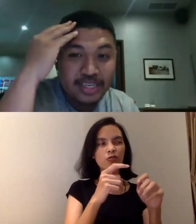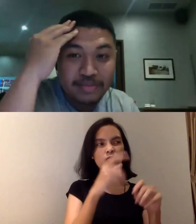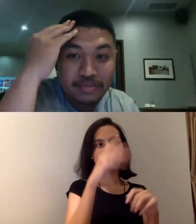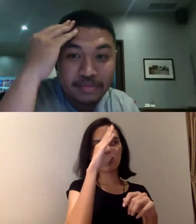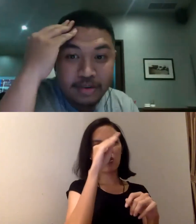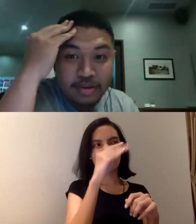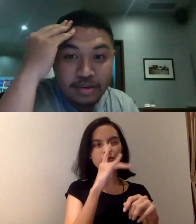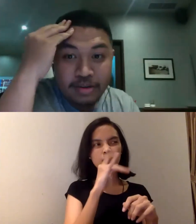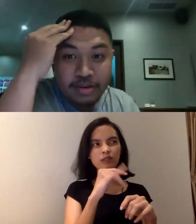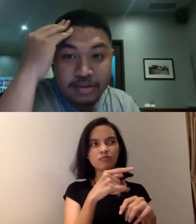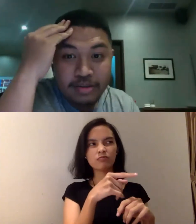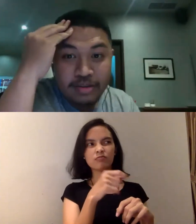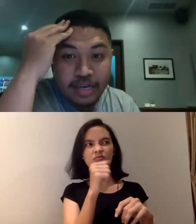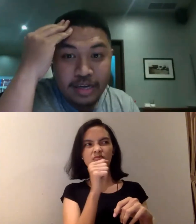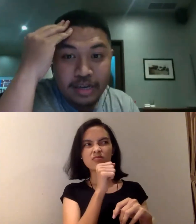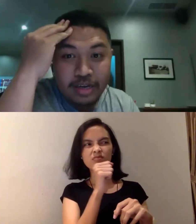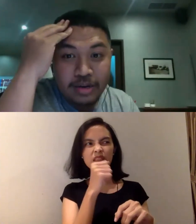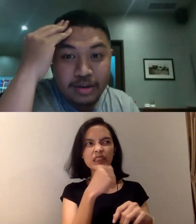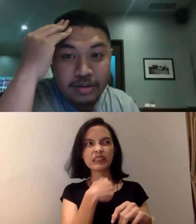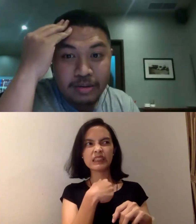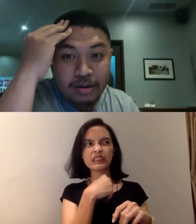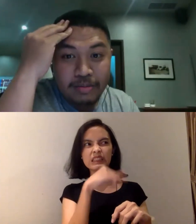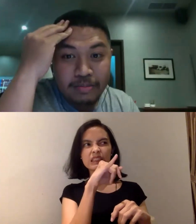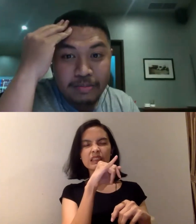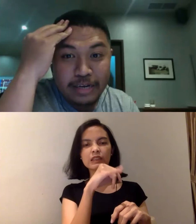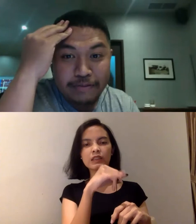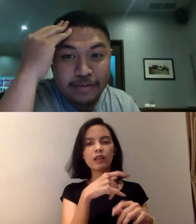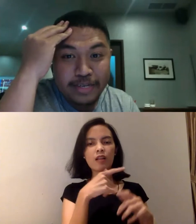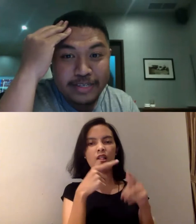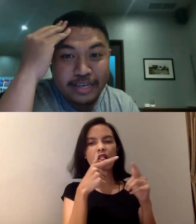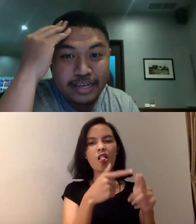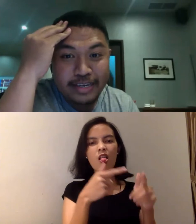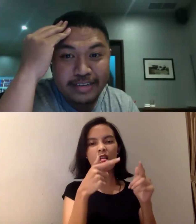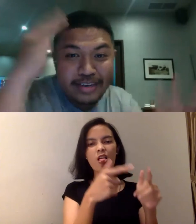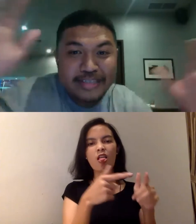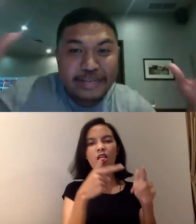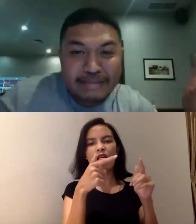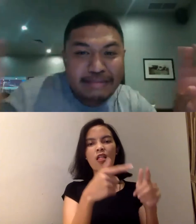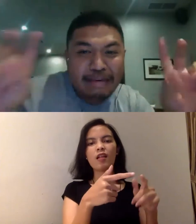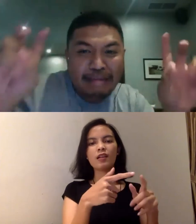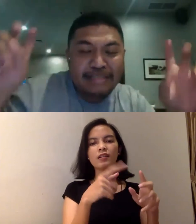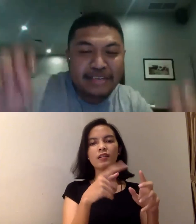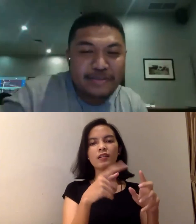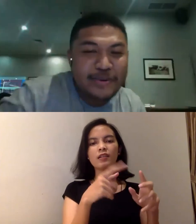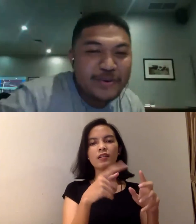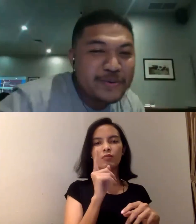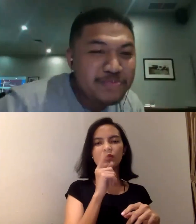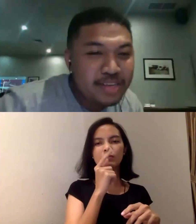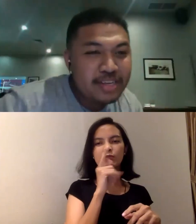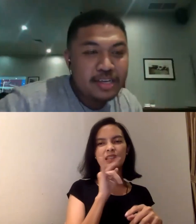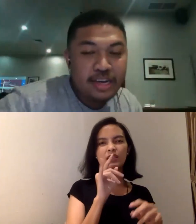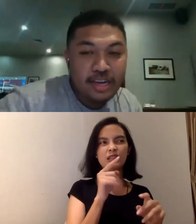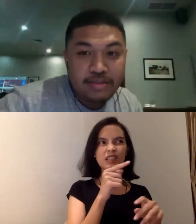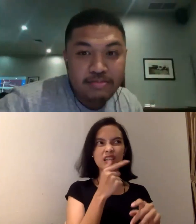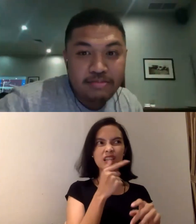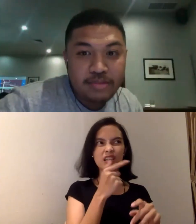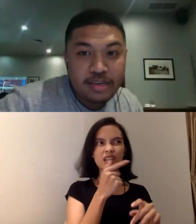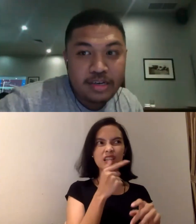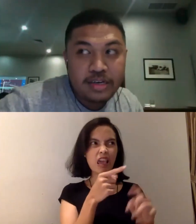scene. They making fun because they consider it as a gay stuff,